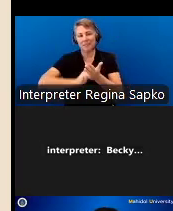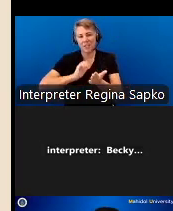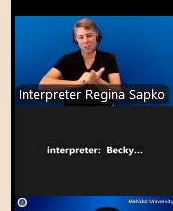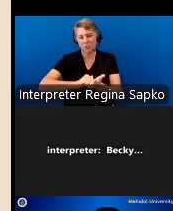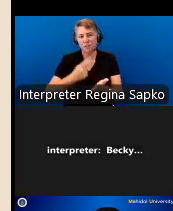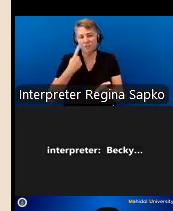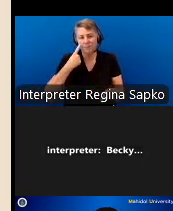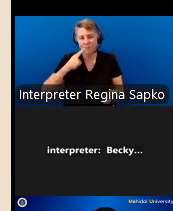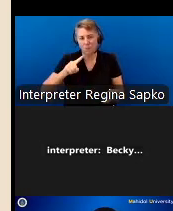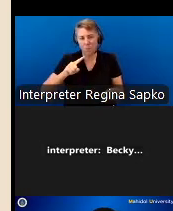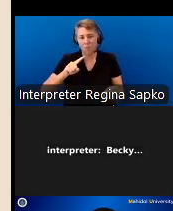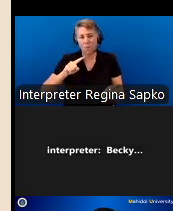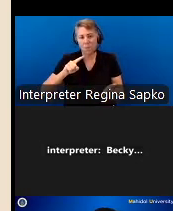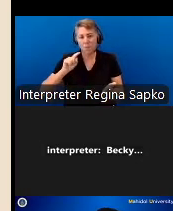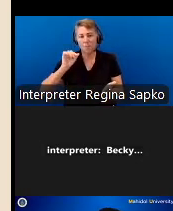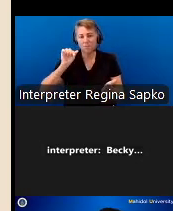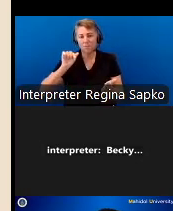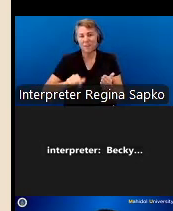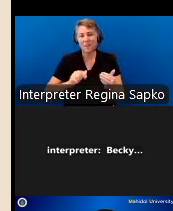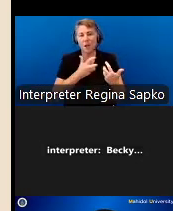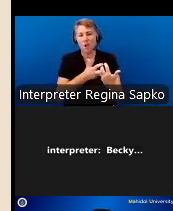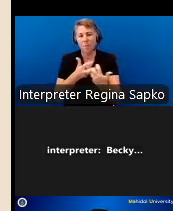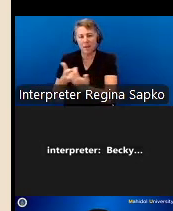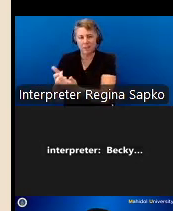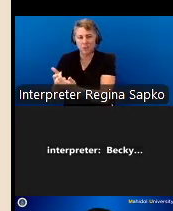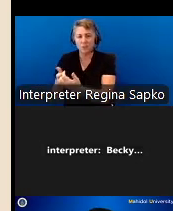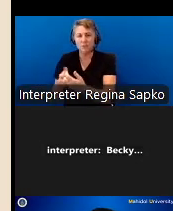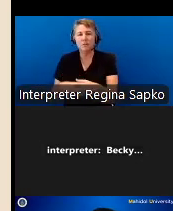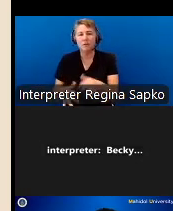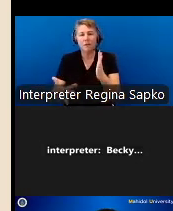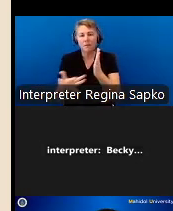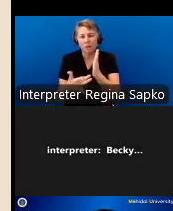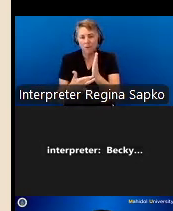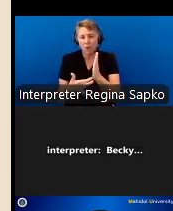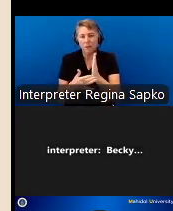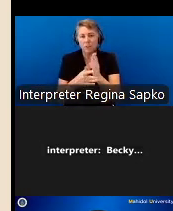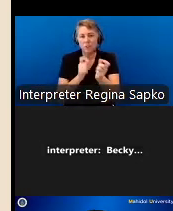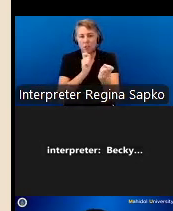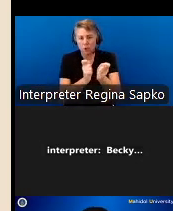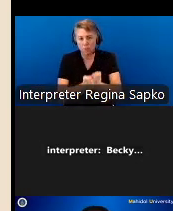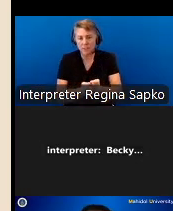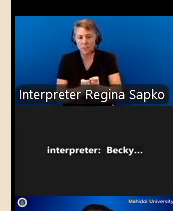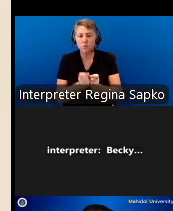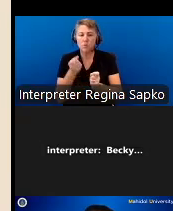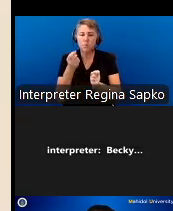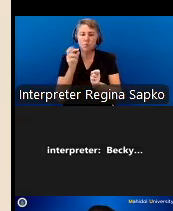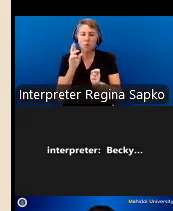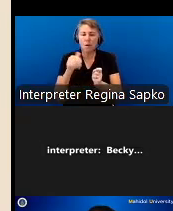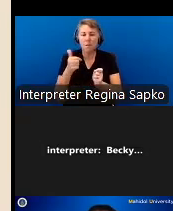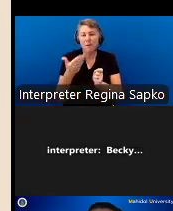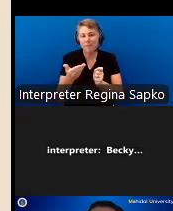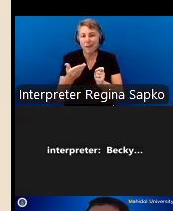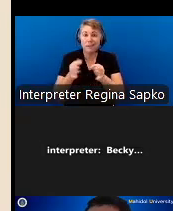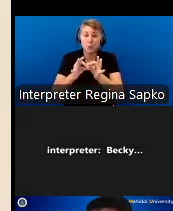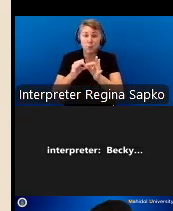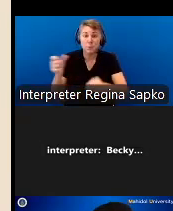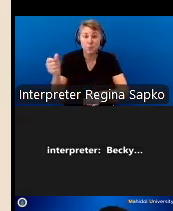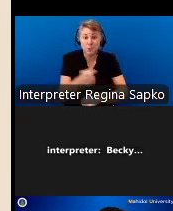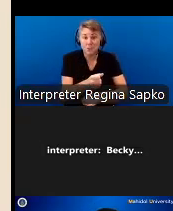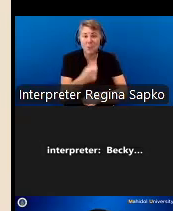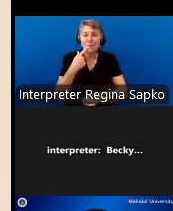the environment accommodation, technology accommodation, or providing like sign language interpreter in their